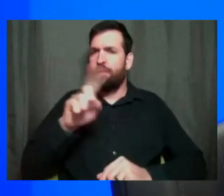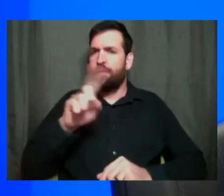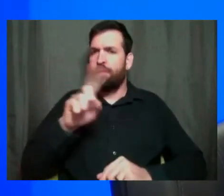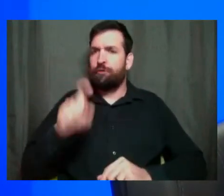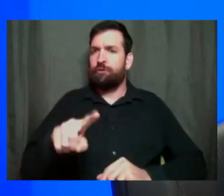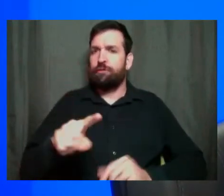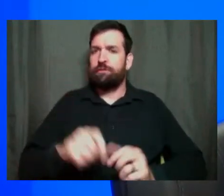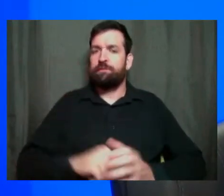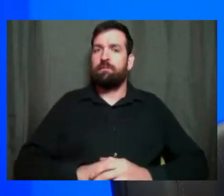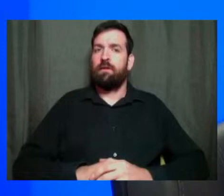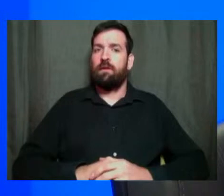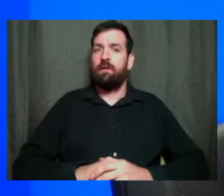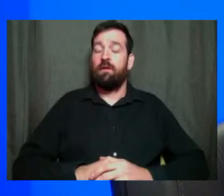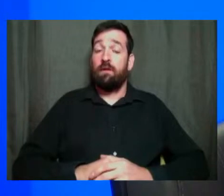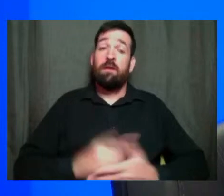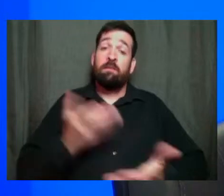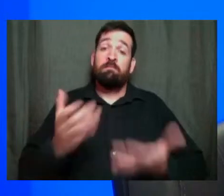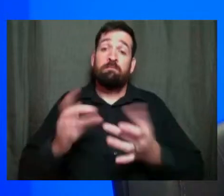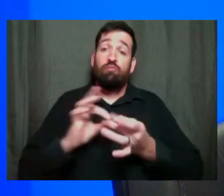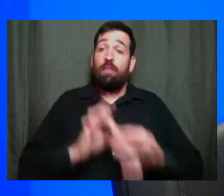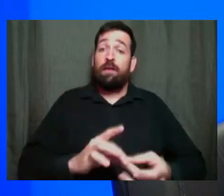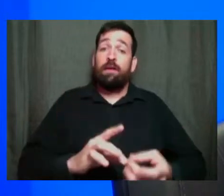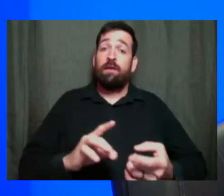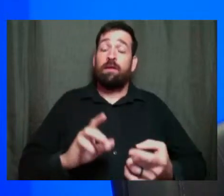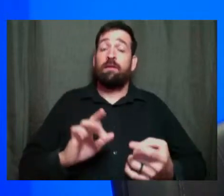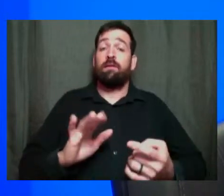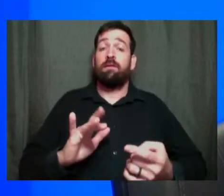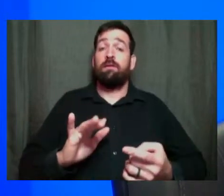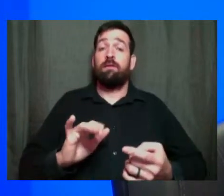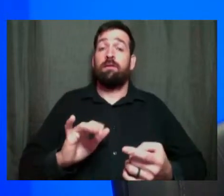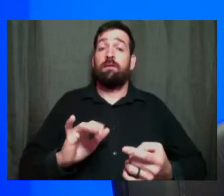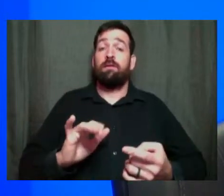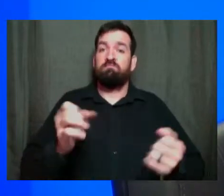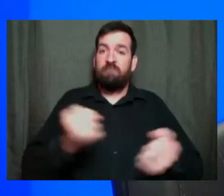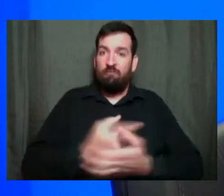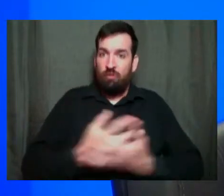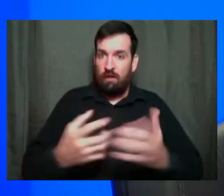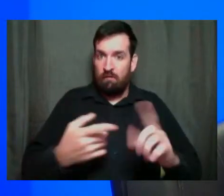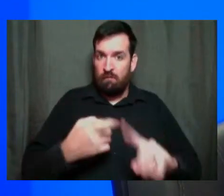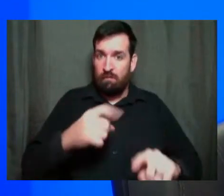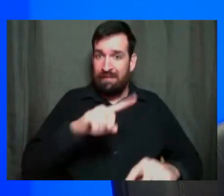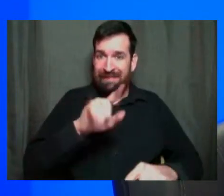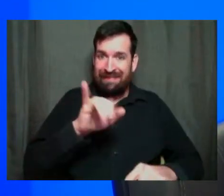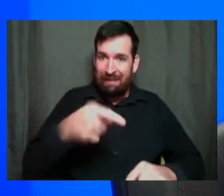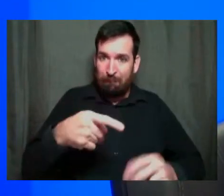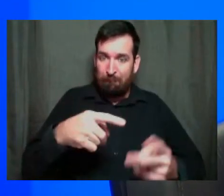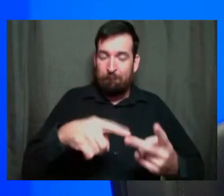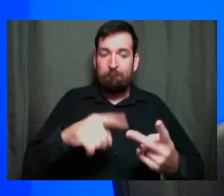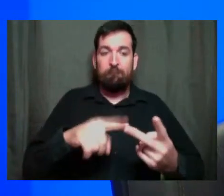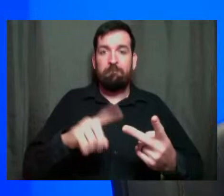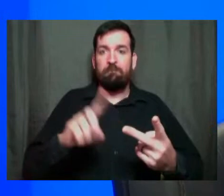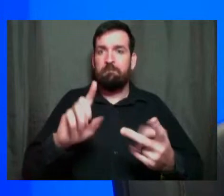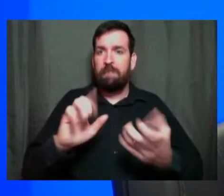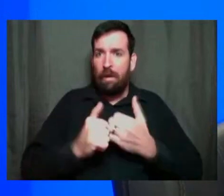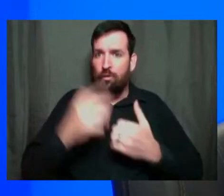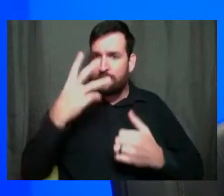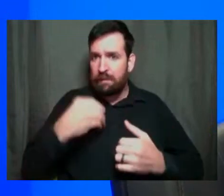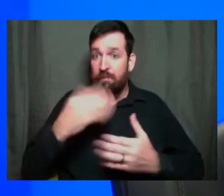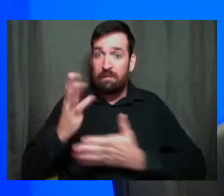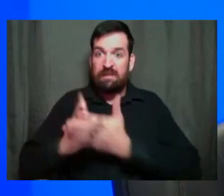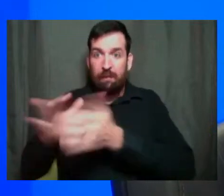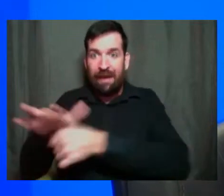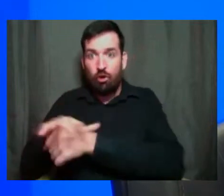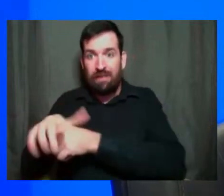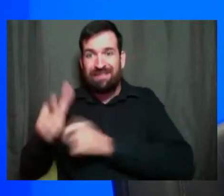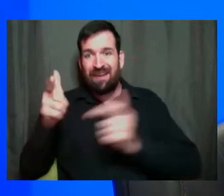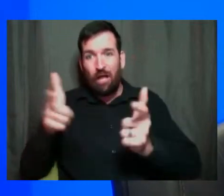even probably relevant when we talk about everything from their zip code, how you sleep. You talk about areas that there's gunshots, there's a